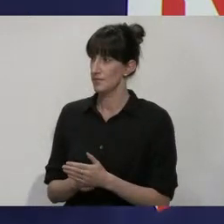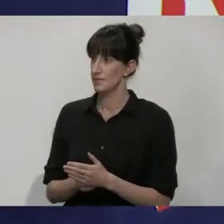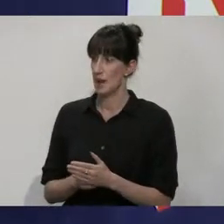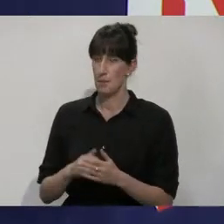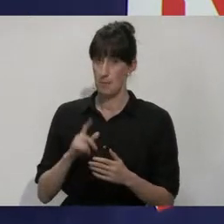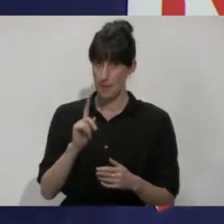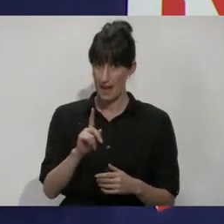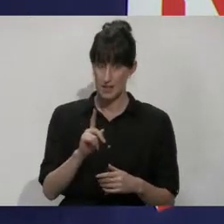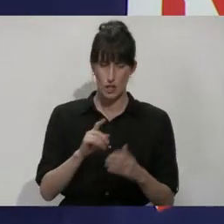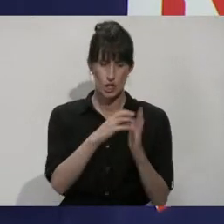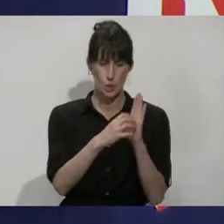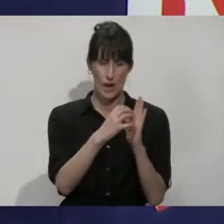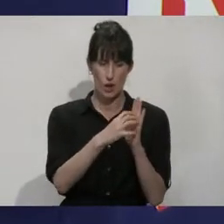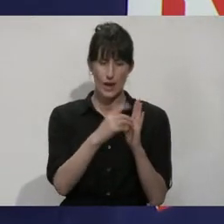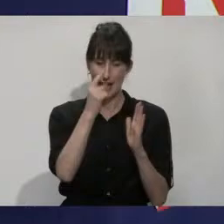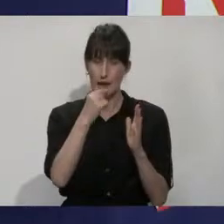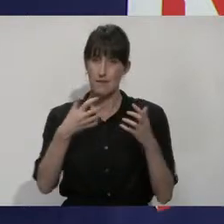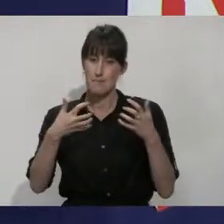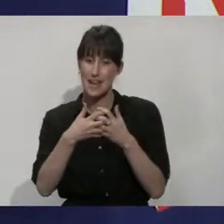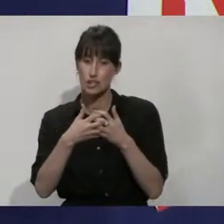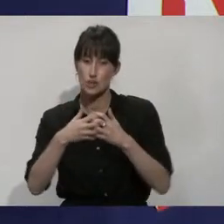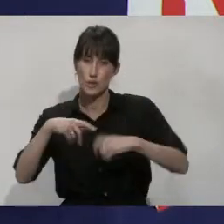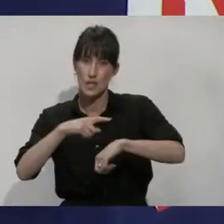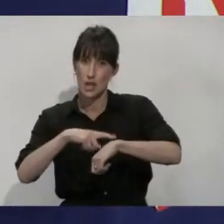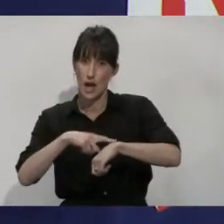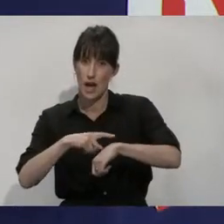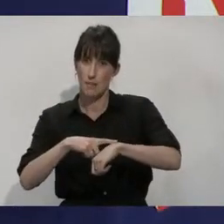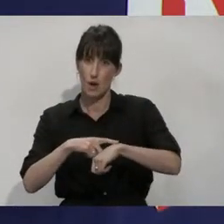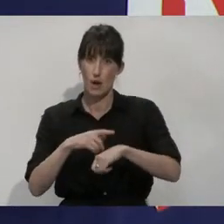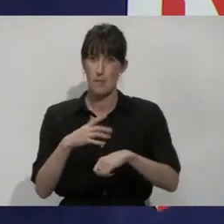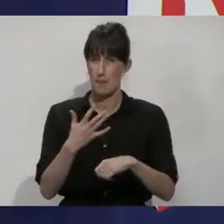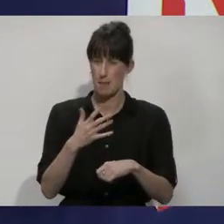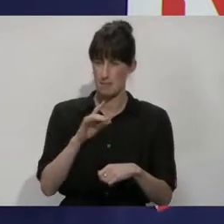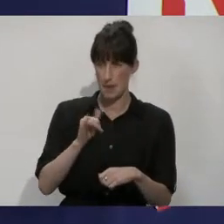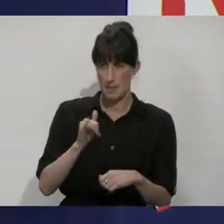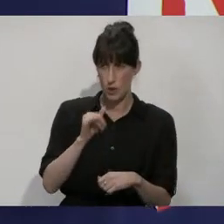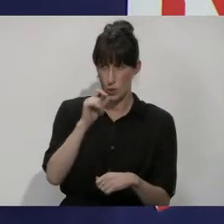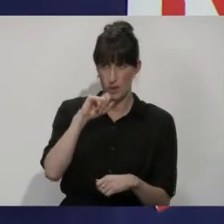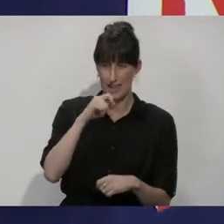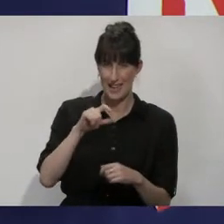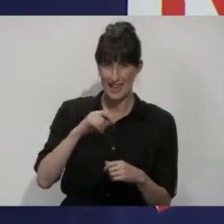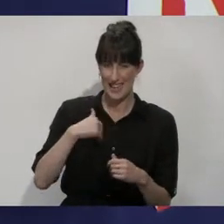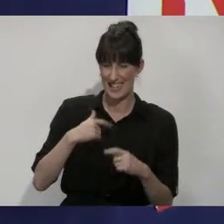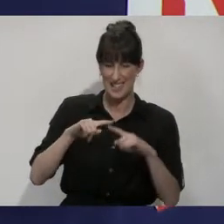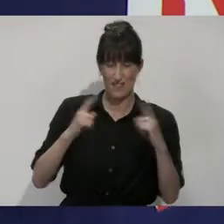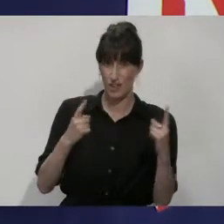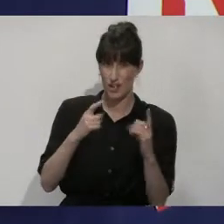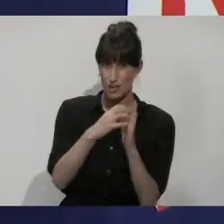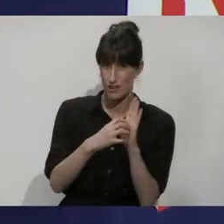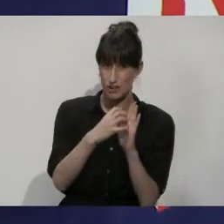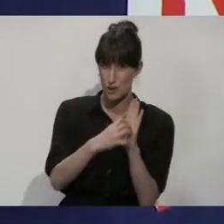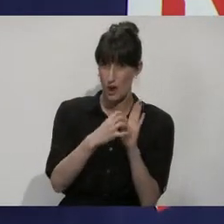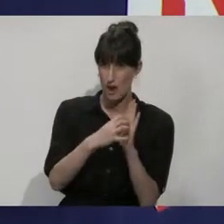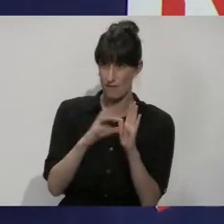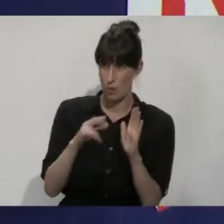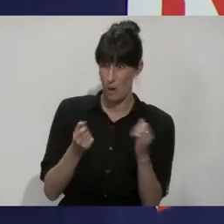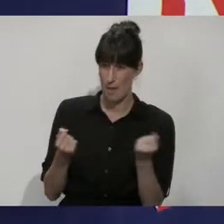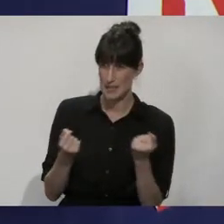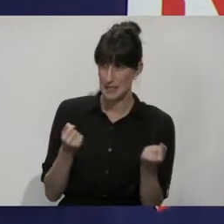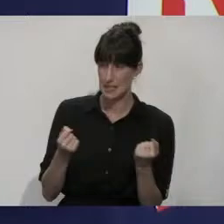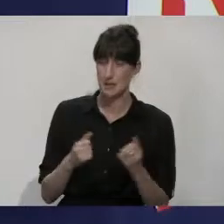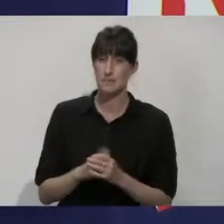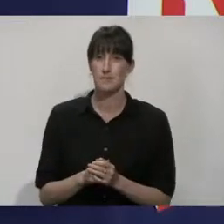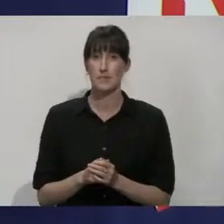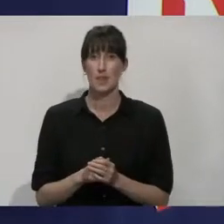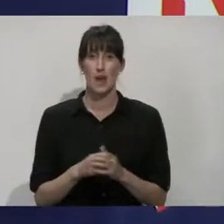code, would you really need a new code? Well, not necessarily. Look, we're looking at it. I haven't. I'm